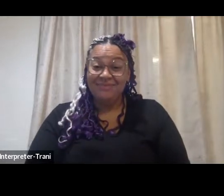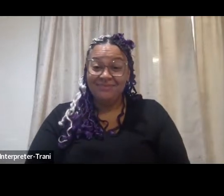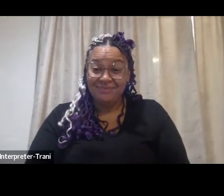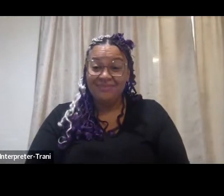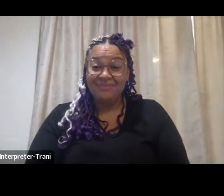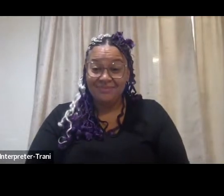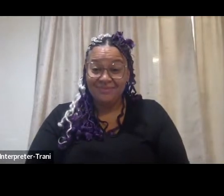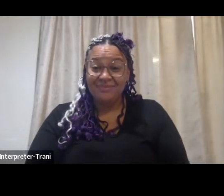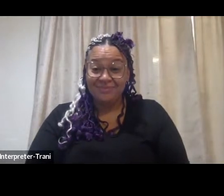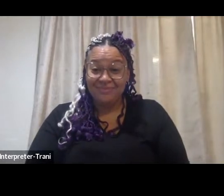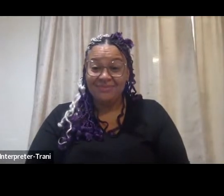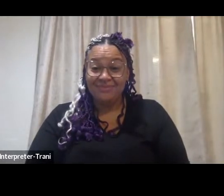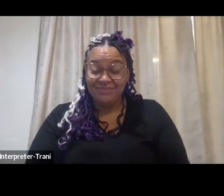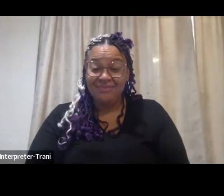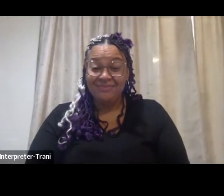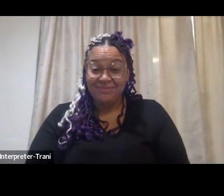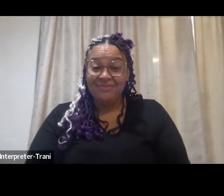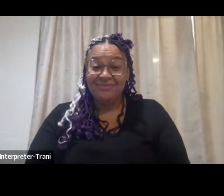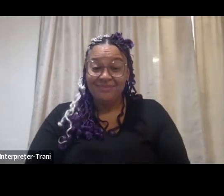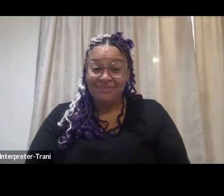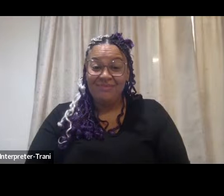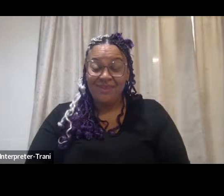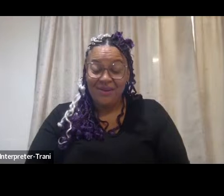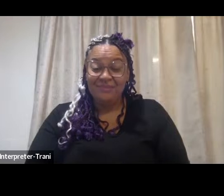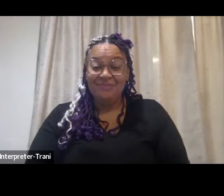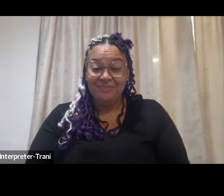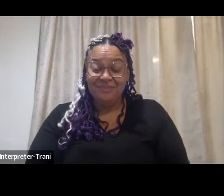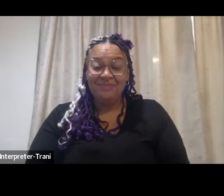There we go. So